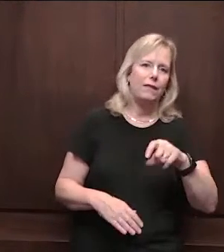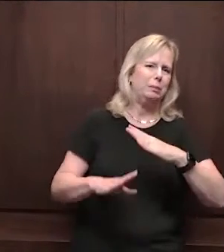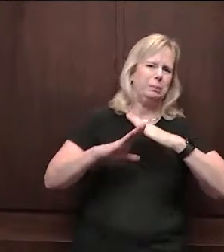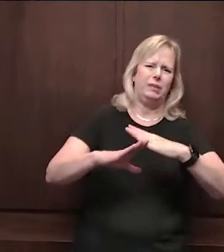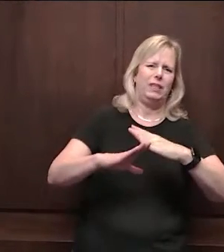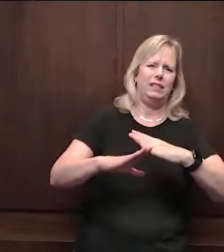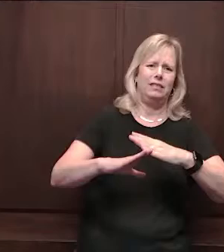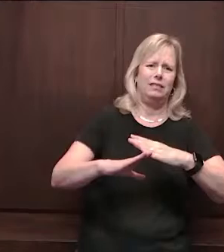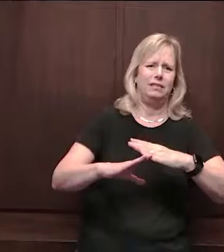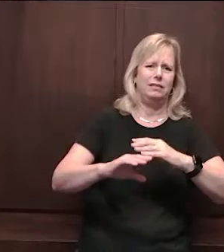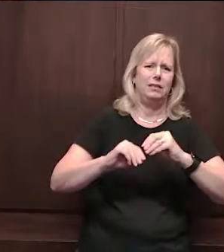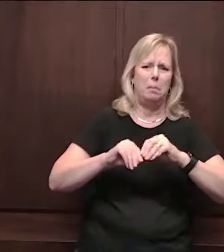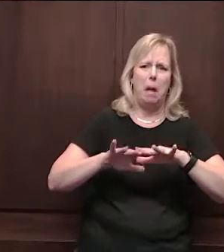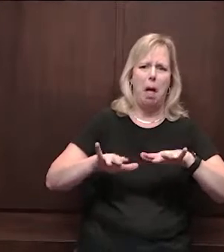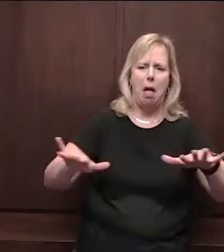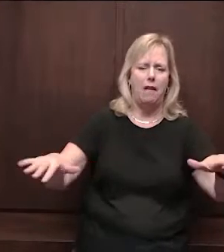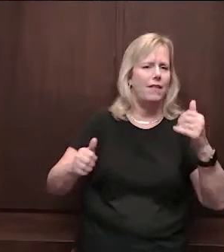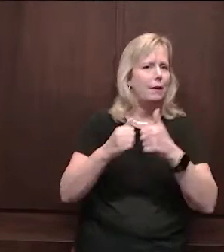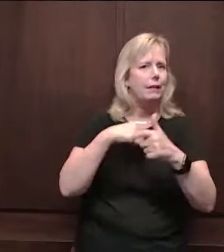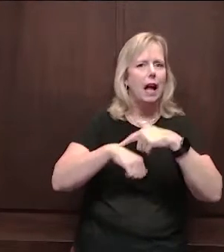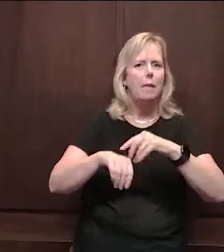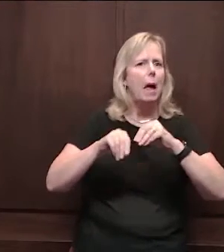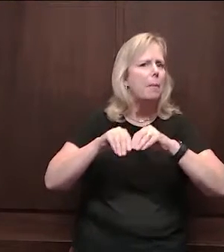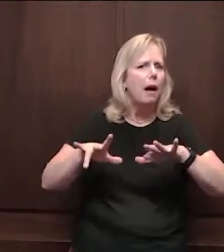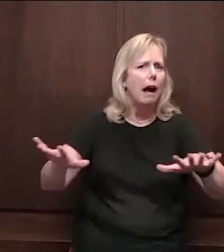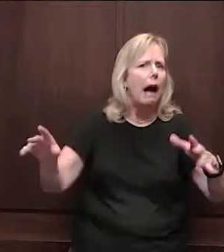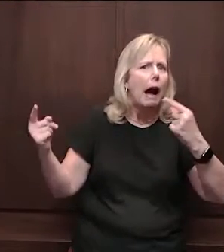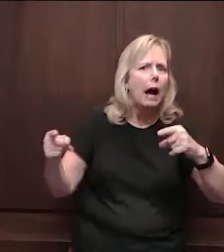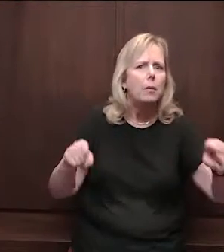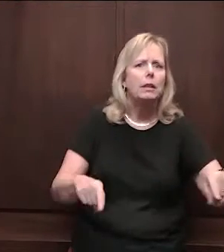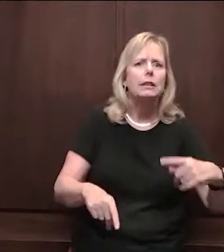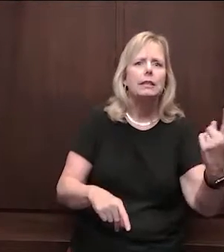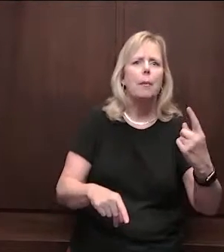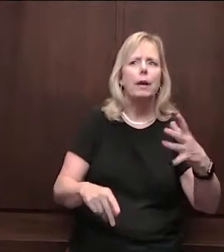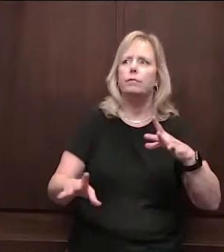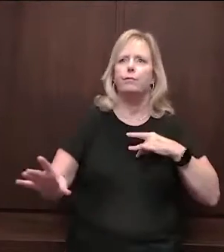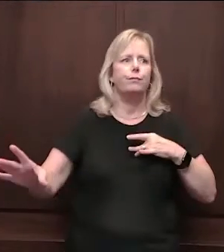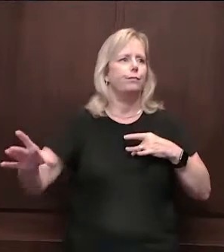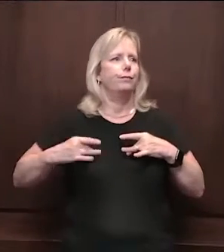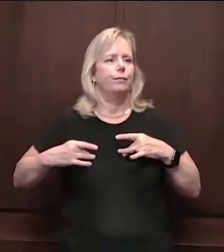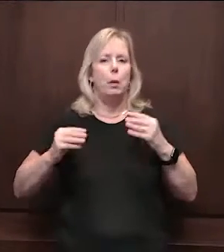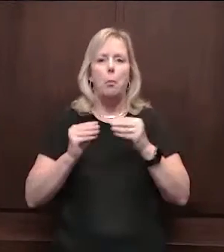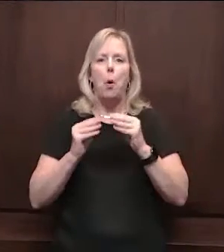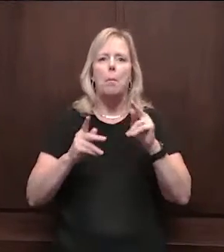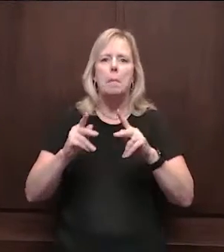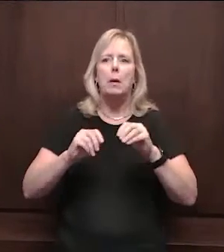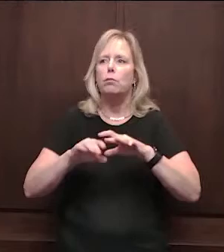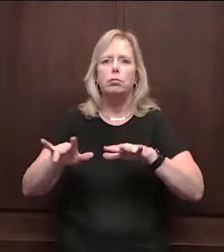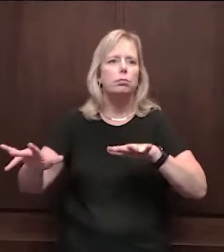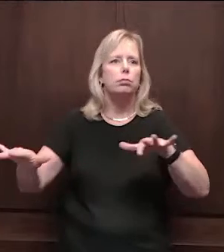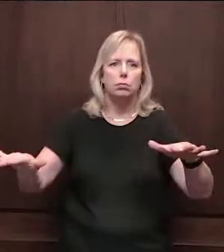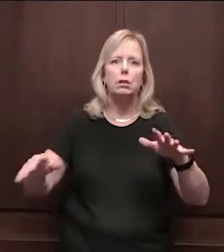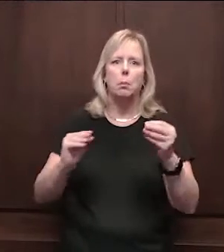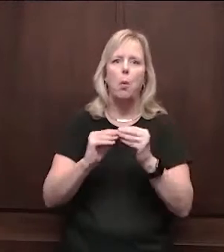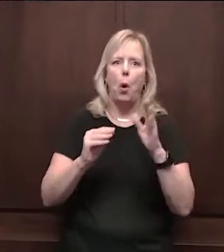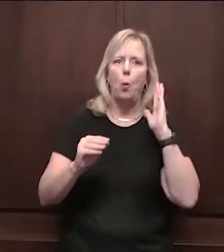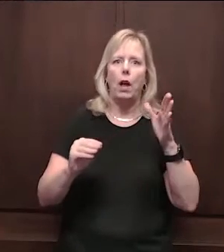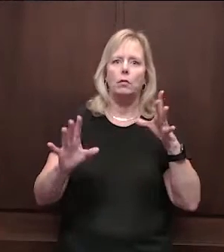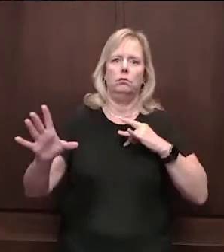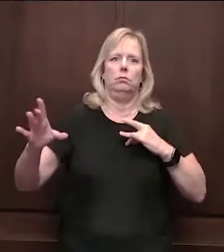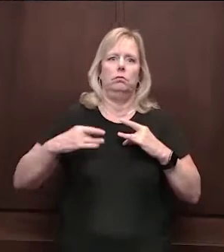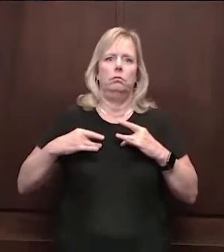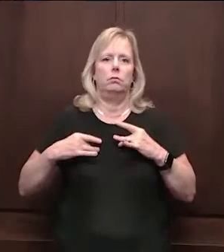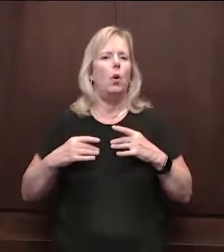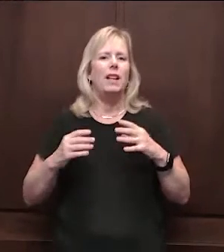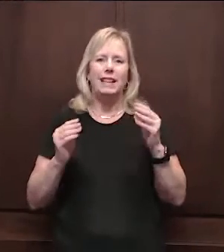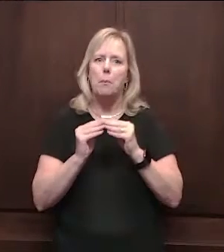that as much as possible, because every time that happens, somebody gets affected, the more people that's going to be affected by it. The possibility